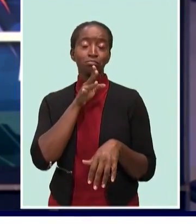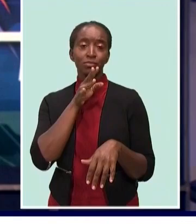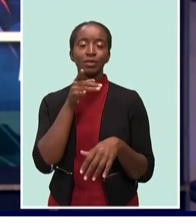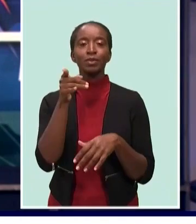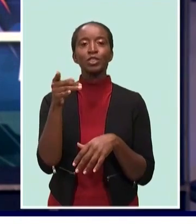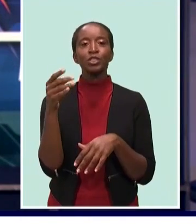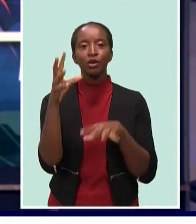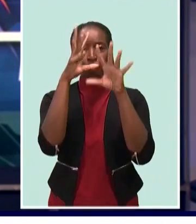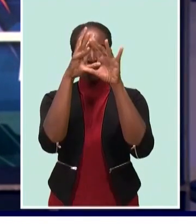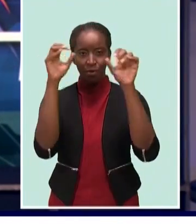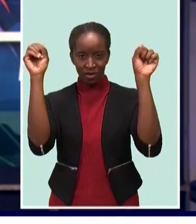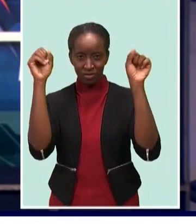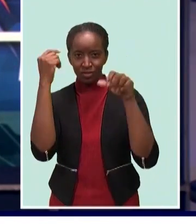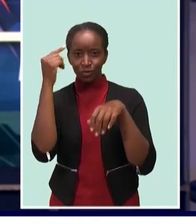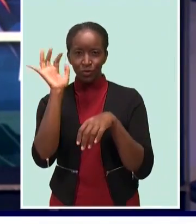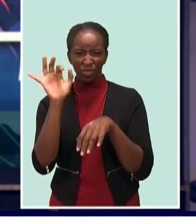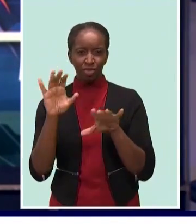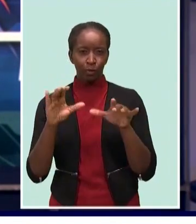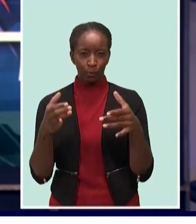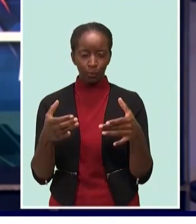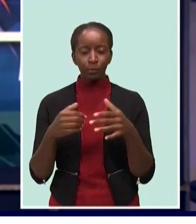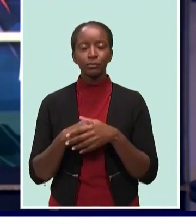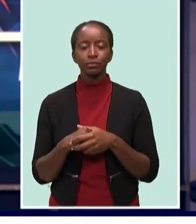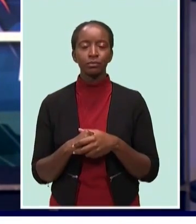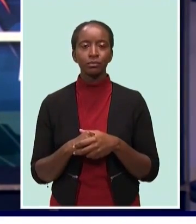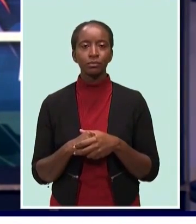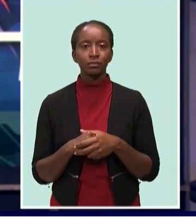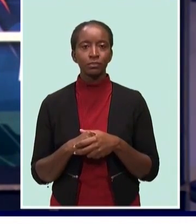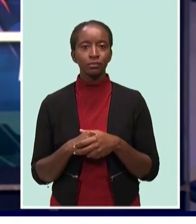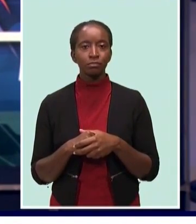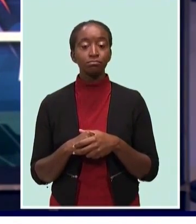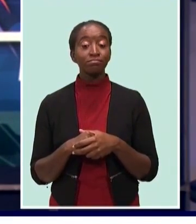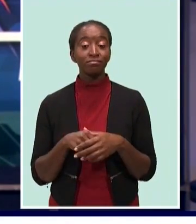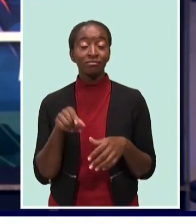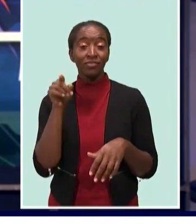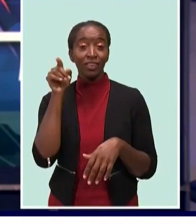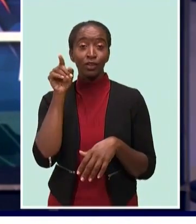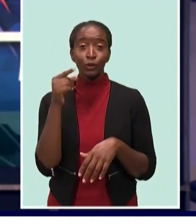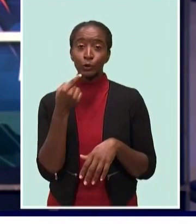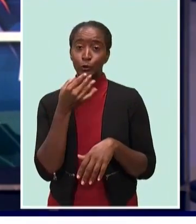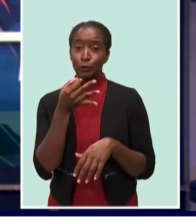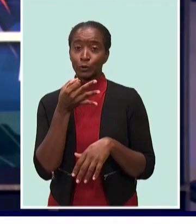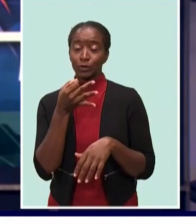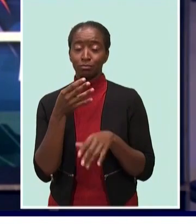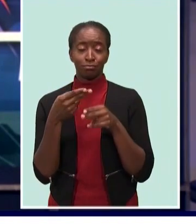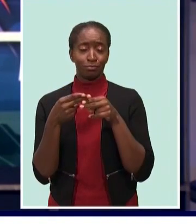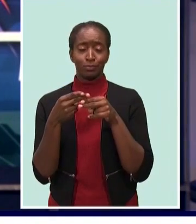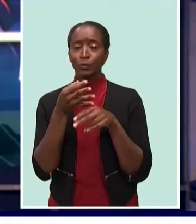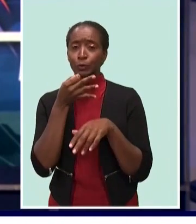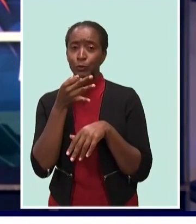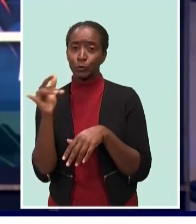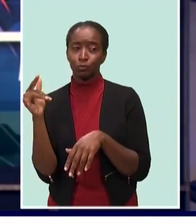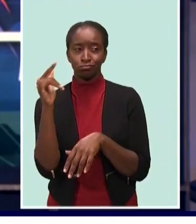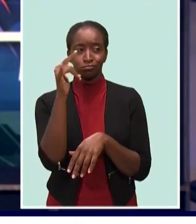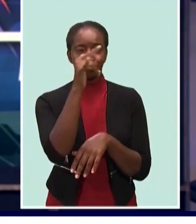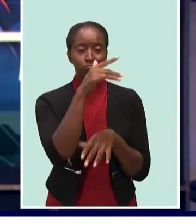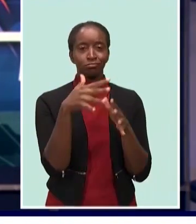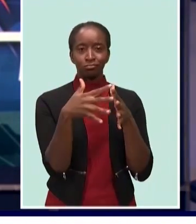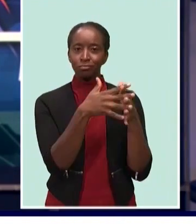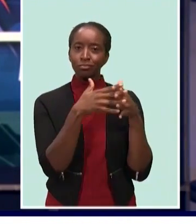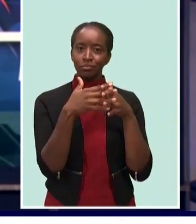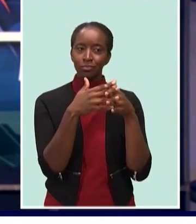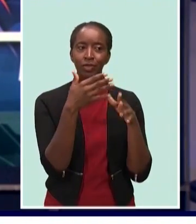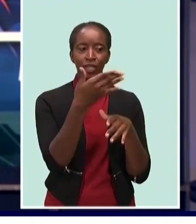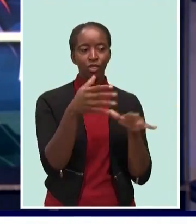that education is one of the foundation's main pillars. And she will be traveling to Delaware in the United States to speak at an international